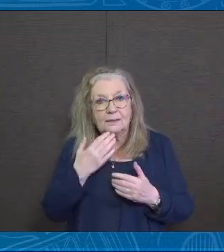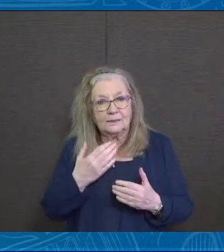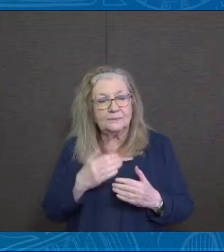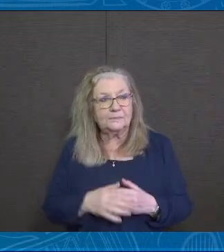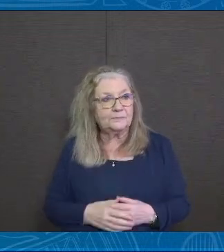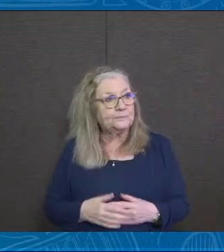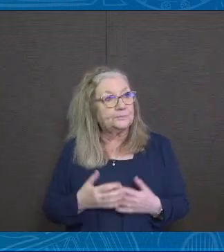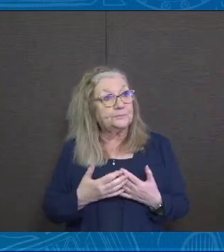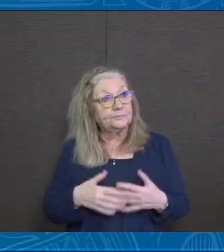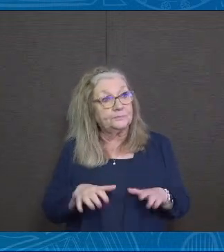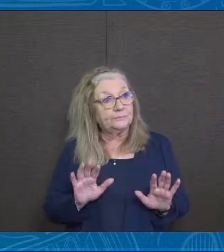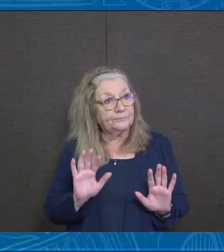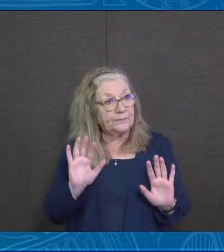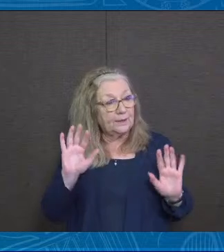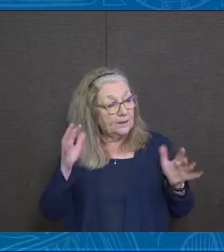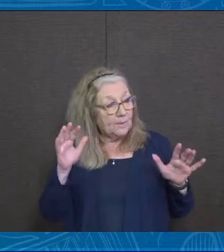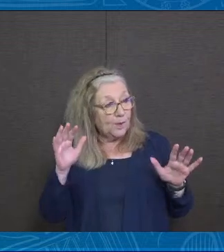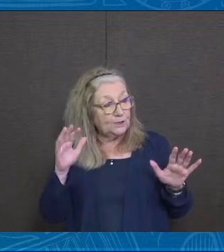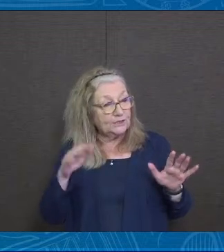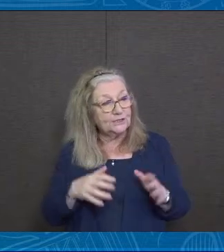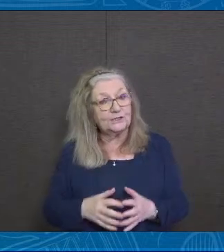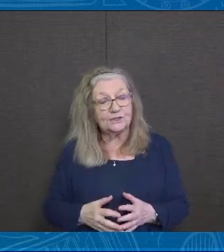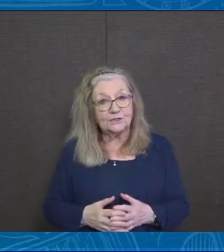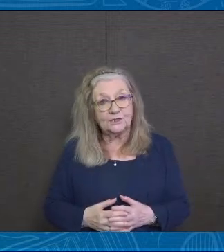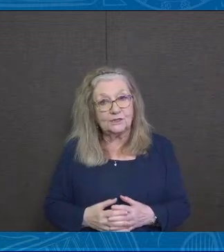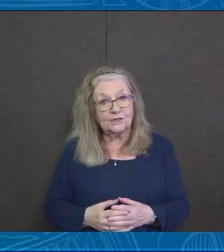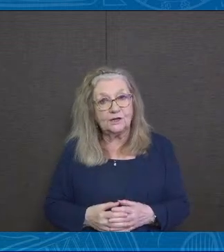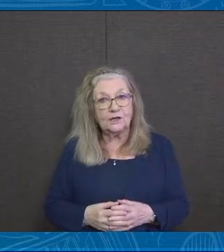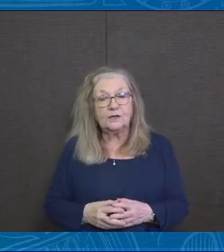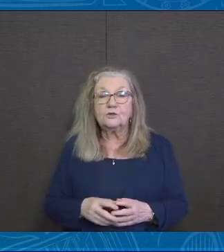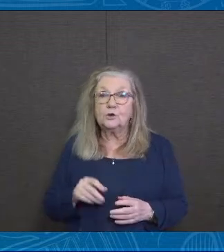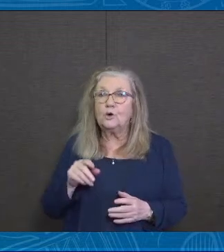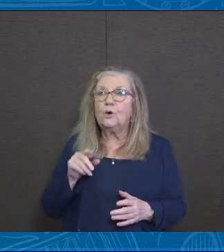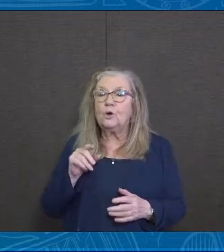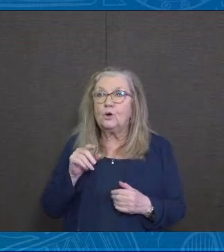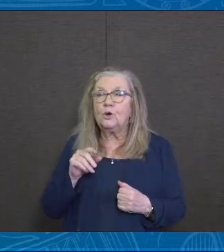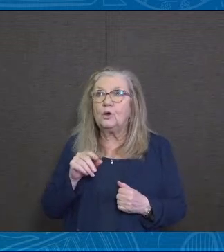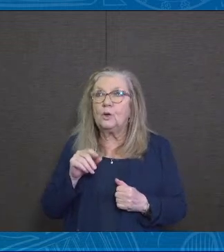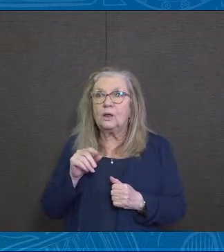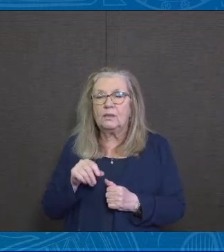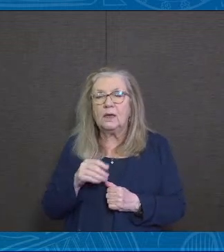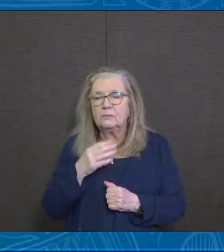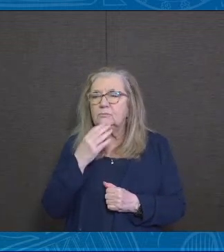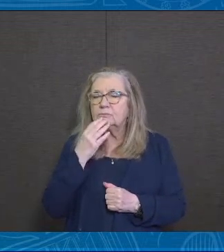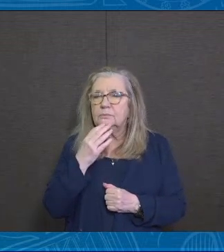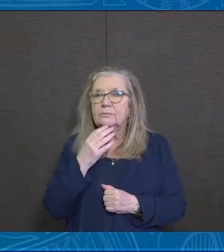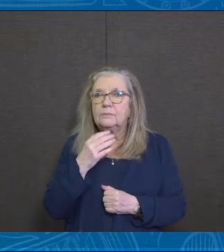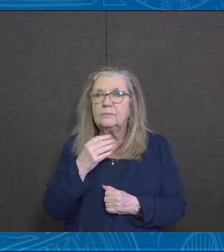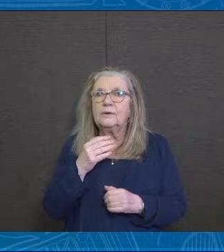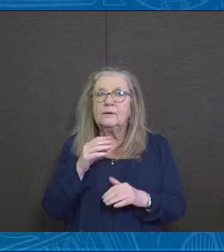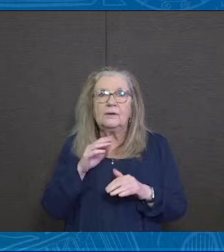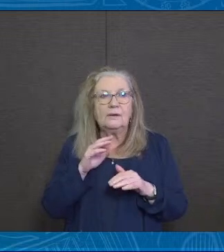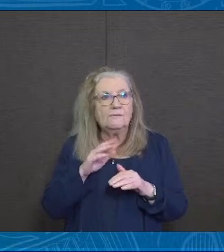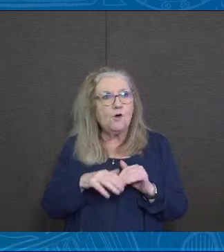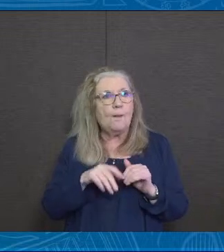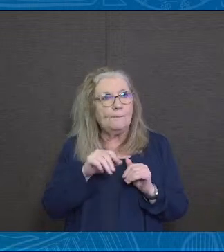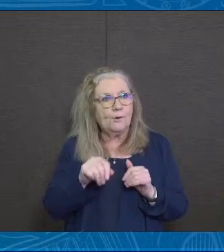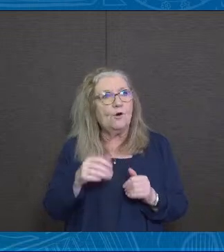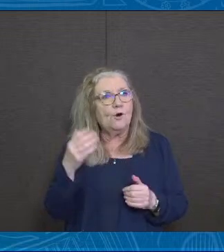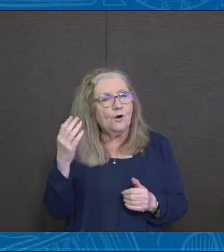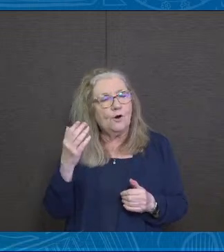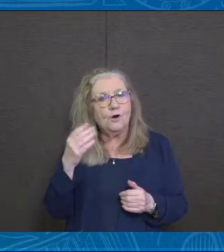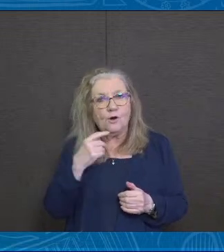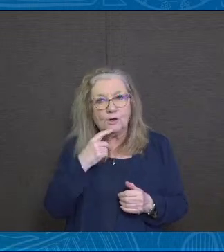you a round of applause. Thank you, Honorable. So some really key takeaways from I pick up from your intervention. One